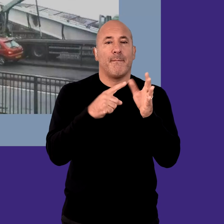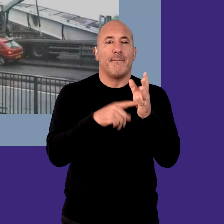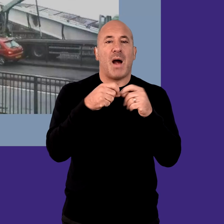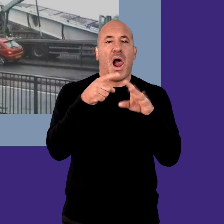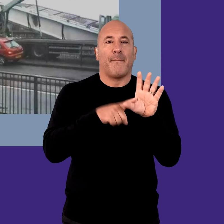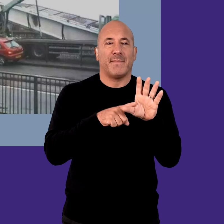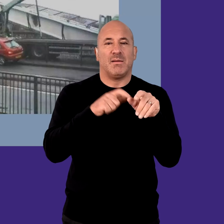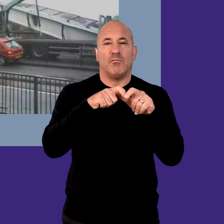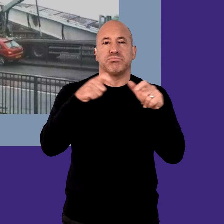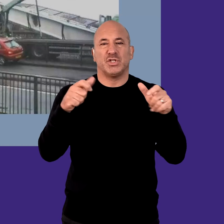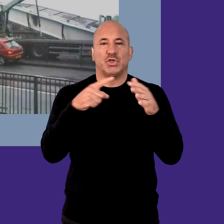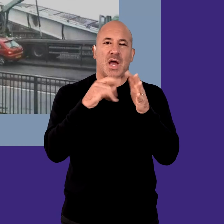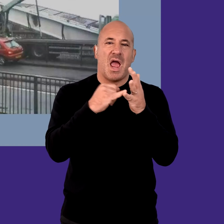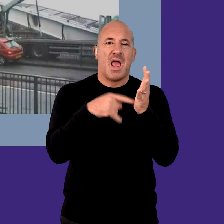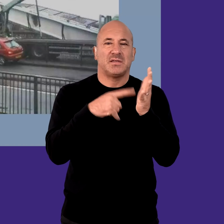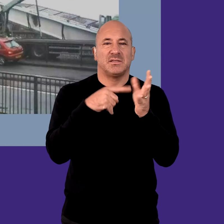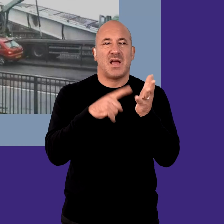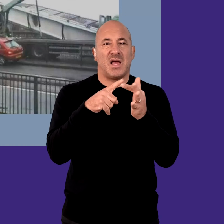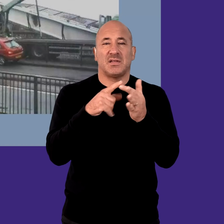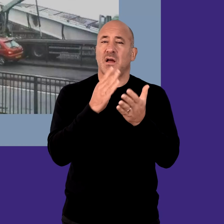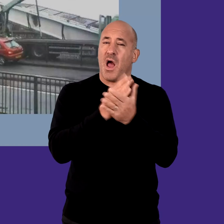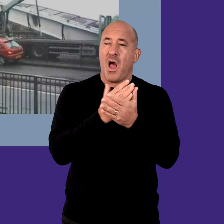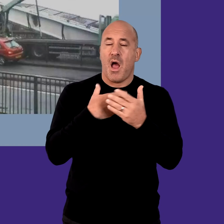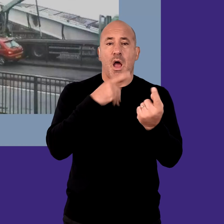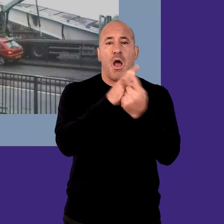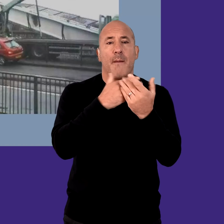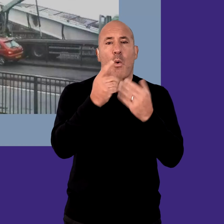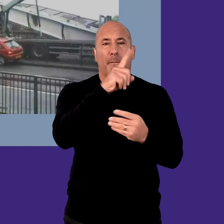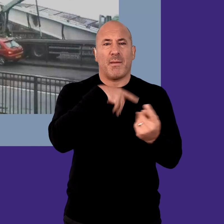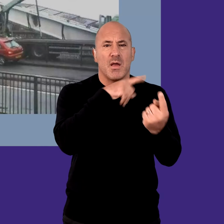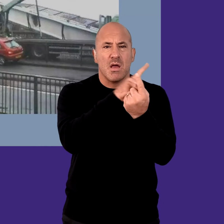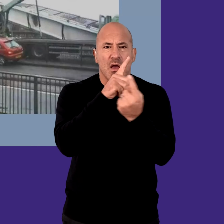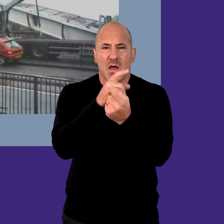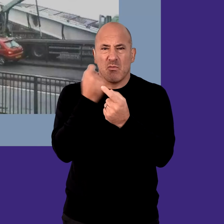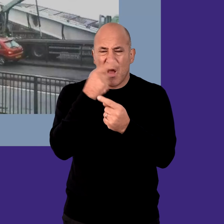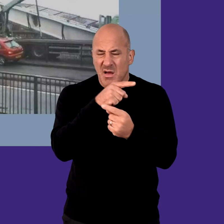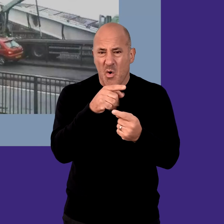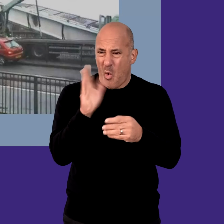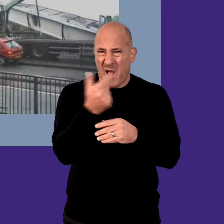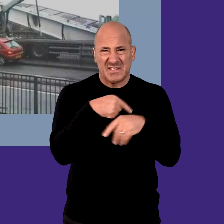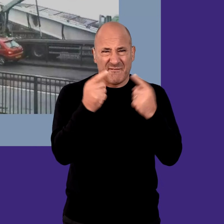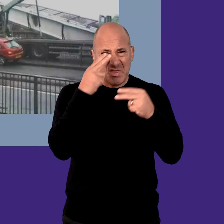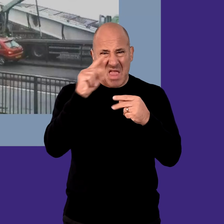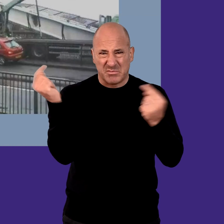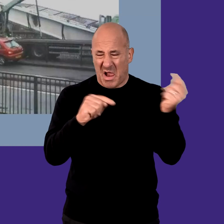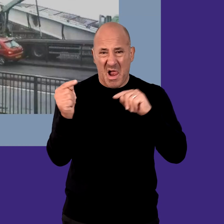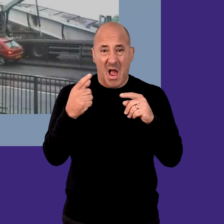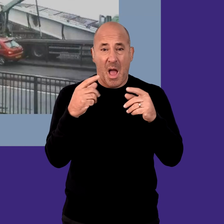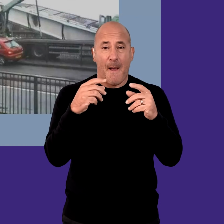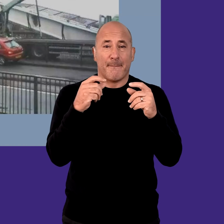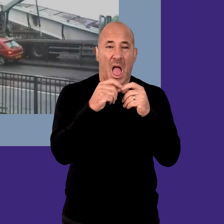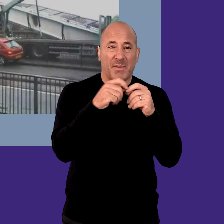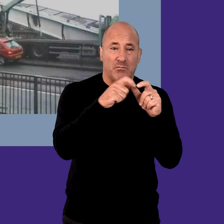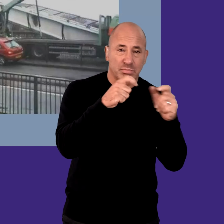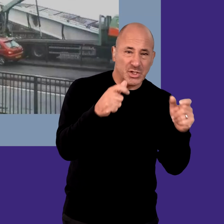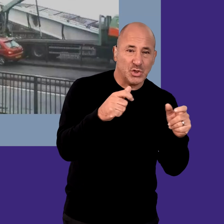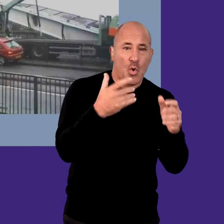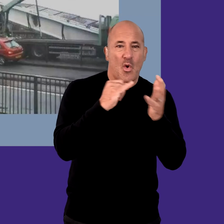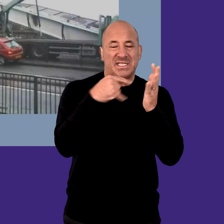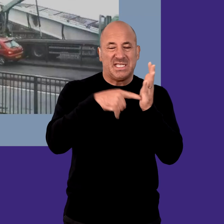calling it the Bawlby Bridge estate, but the more people we speak to, the more we realise that different people have different names for it, whether that is the Bawlby